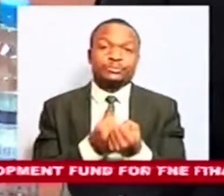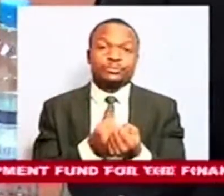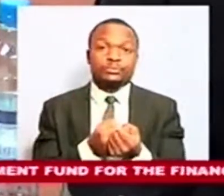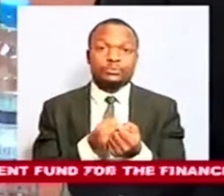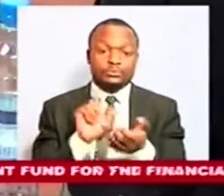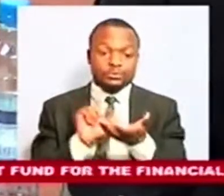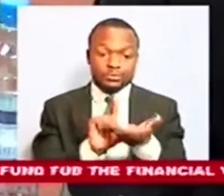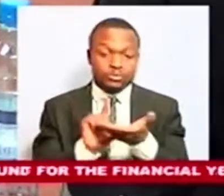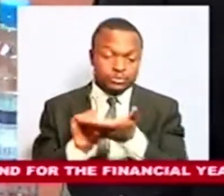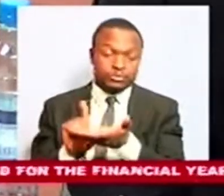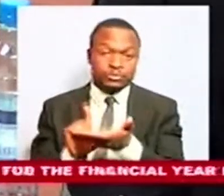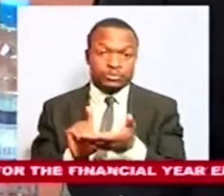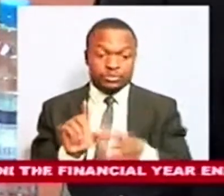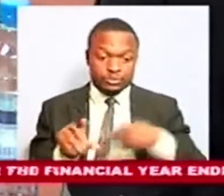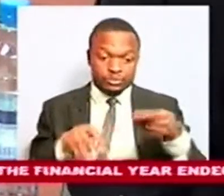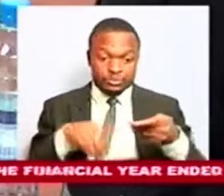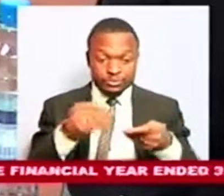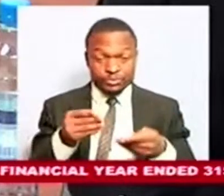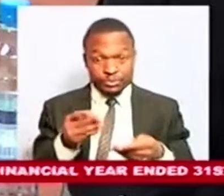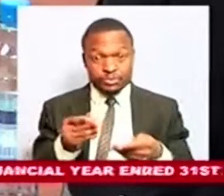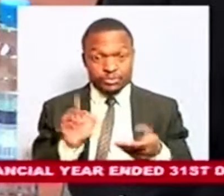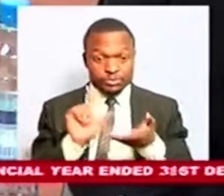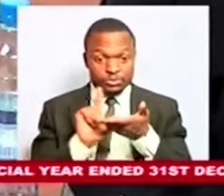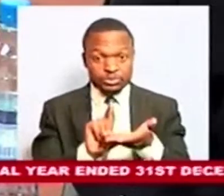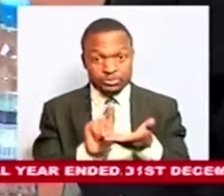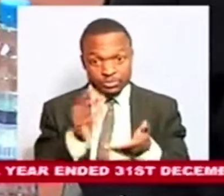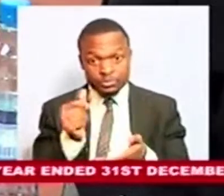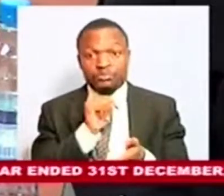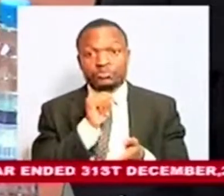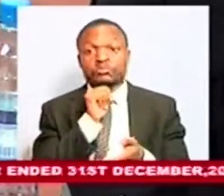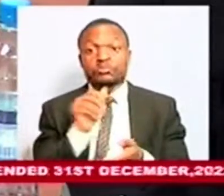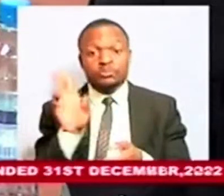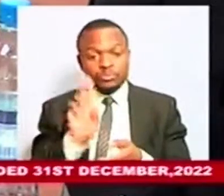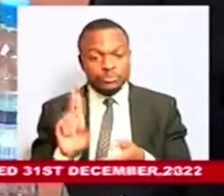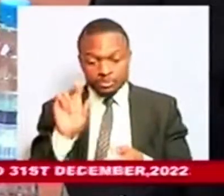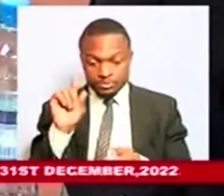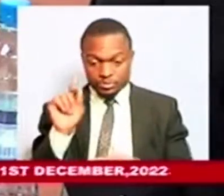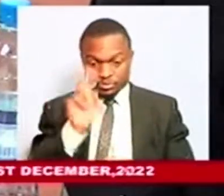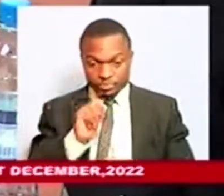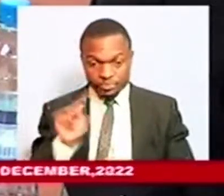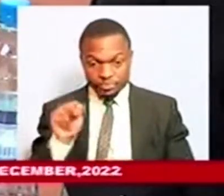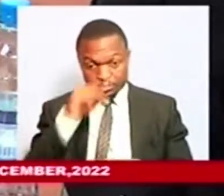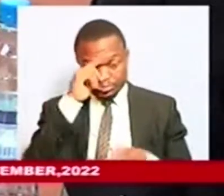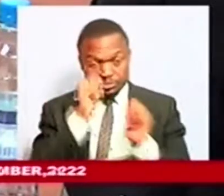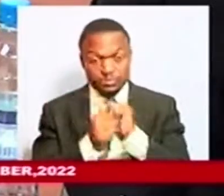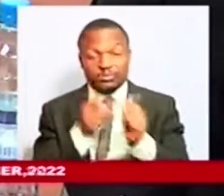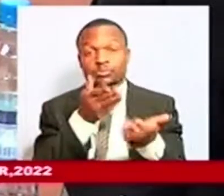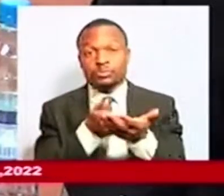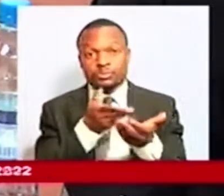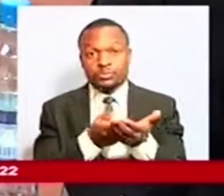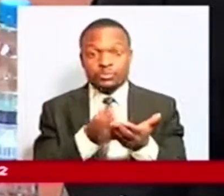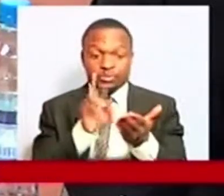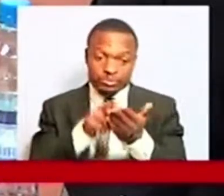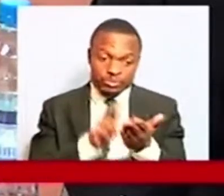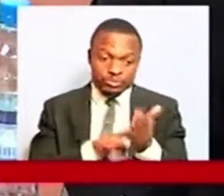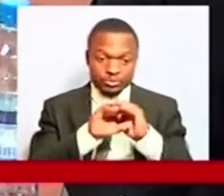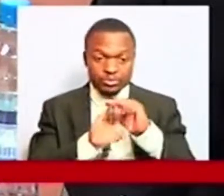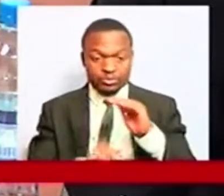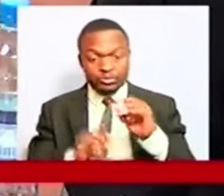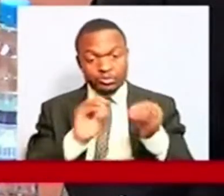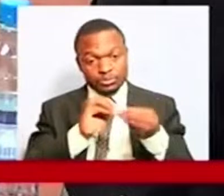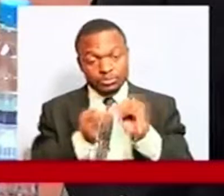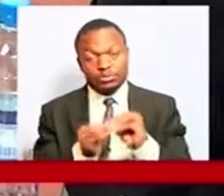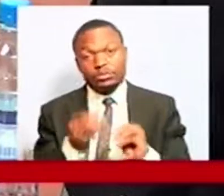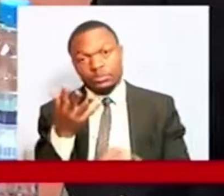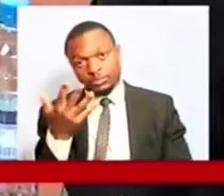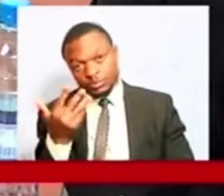Soft loans and spent funds. Soft loan funds were not spent in 2022. This is attributed to guidance under Circular number